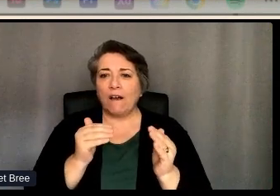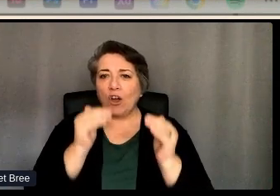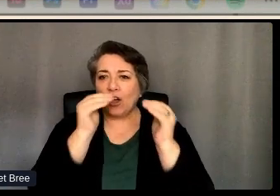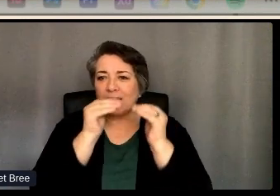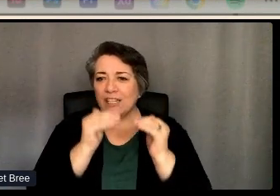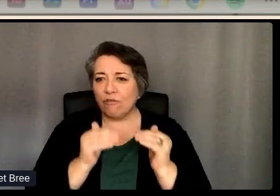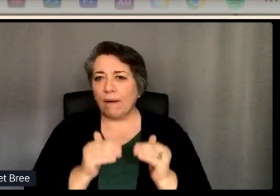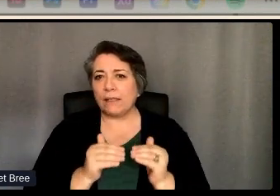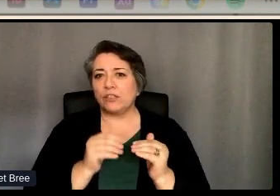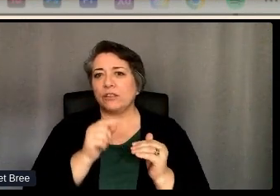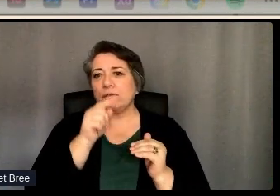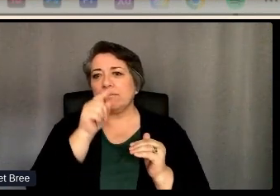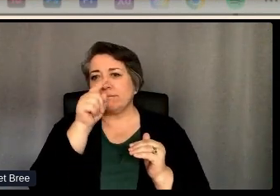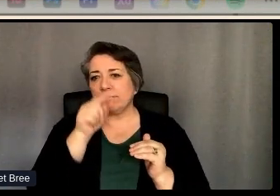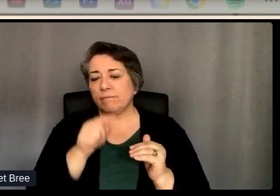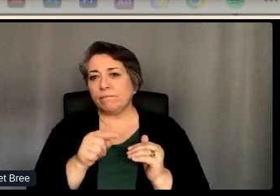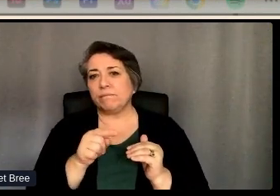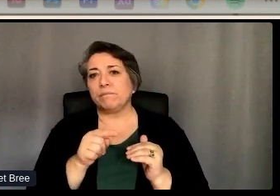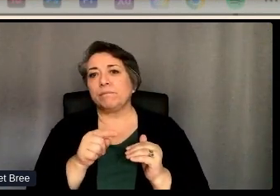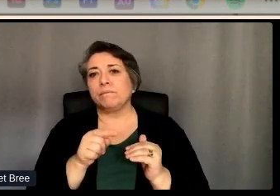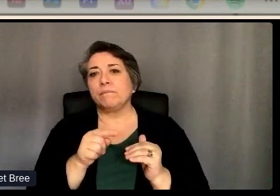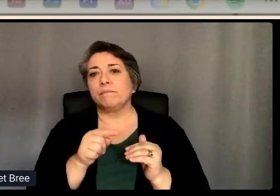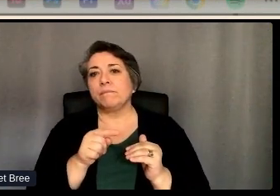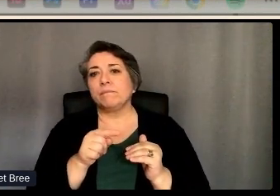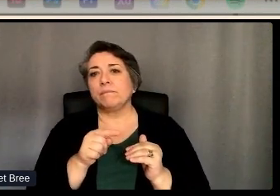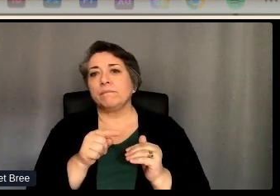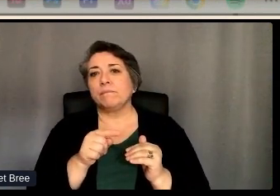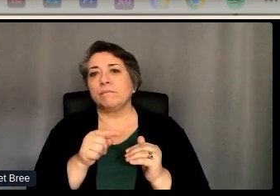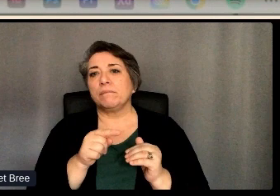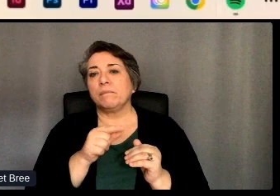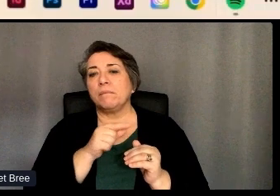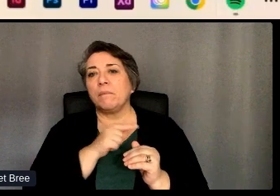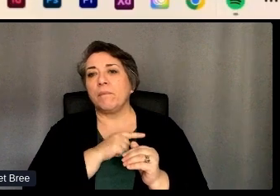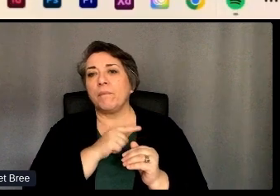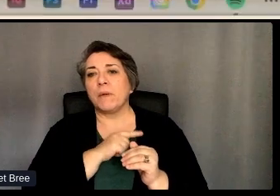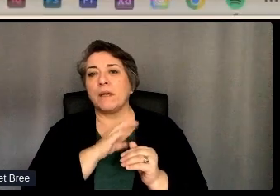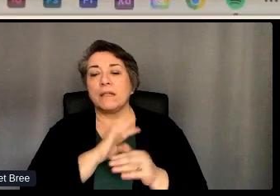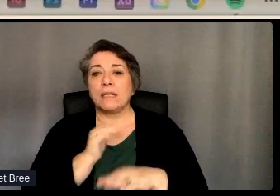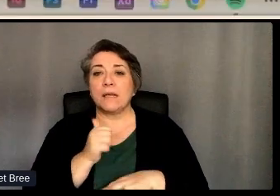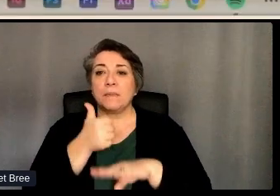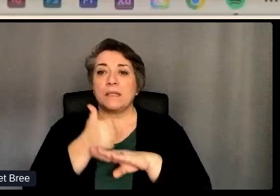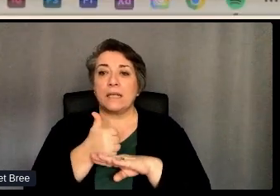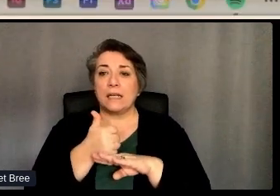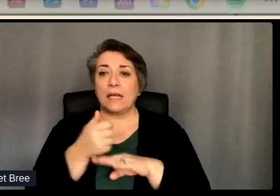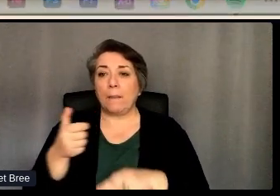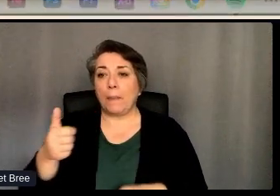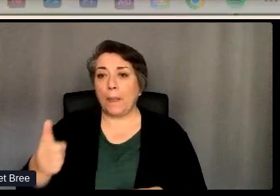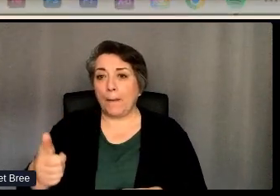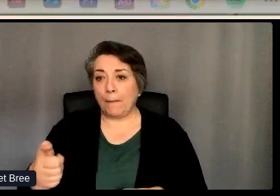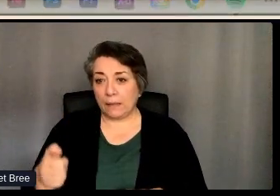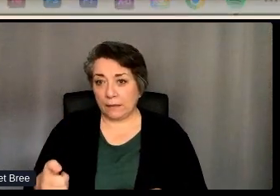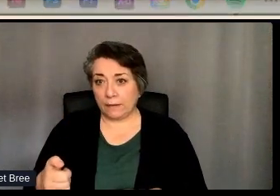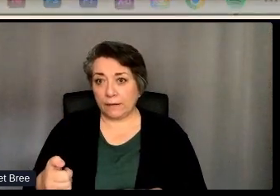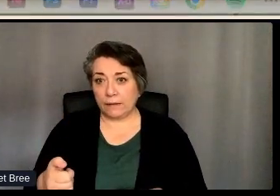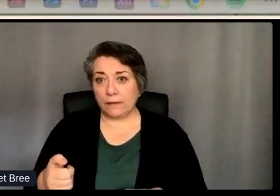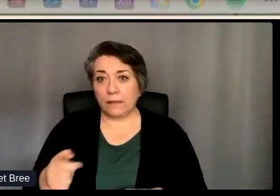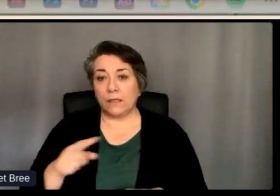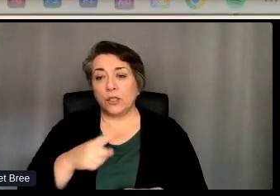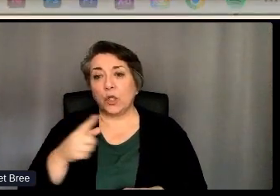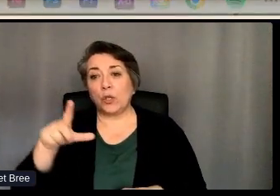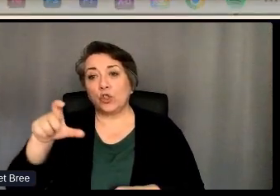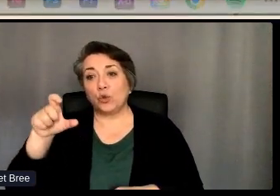hub. But because I'm setting up the dual button for Yara, I'm actually interested in the dual button, so I'm selecting